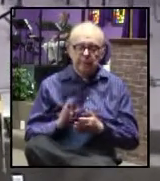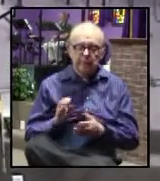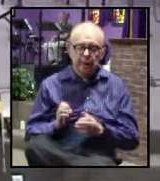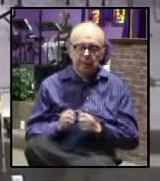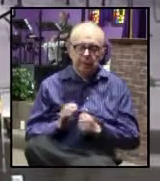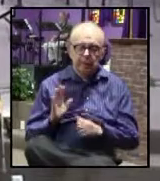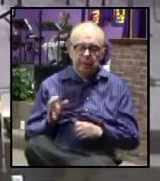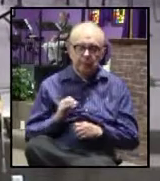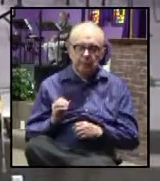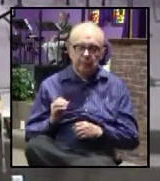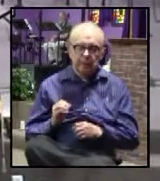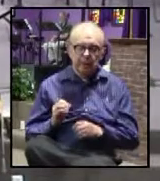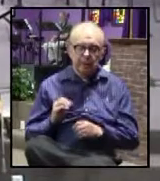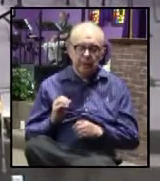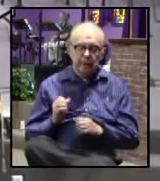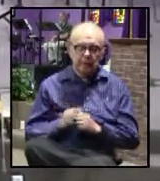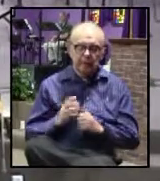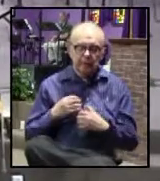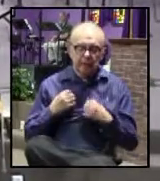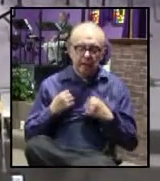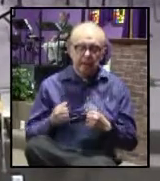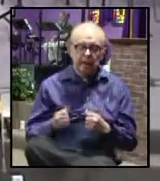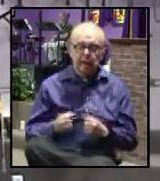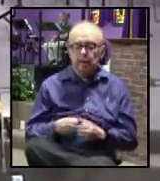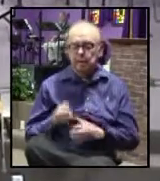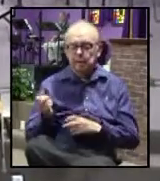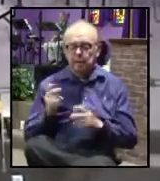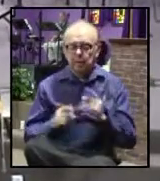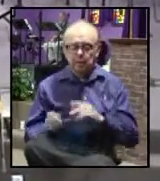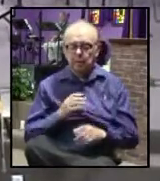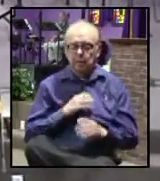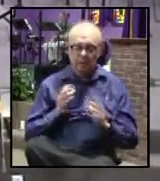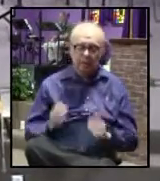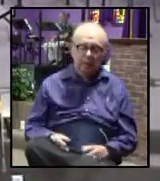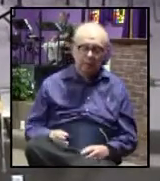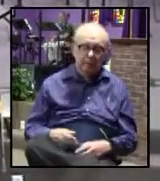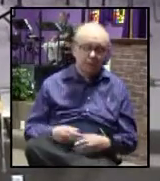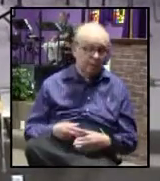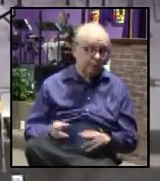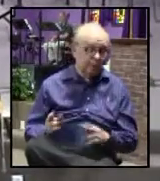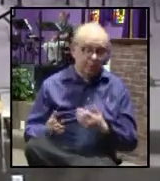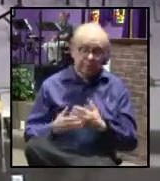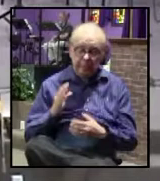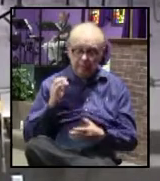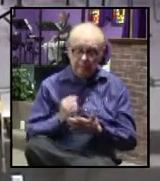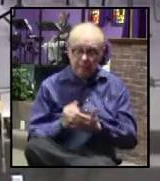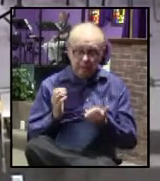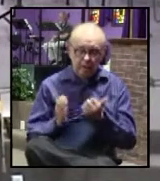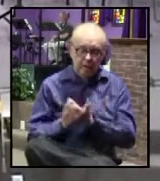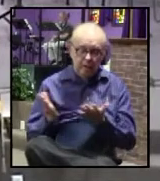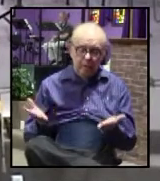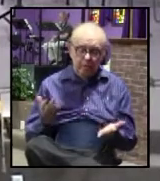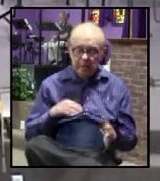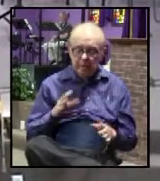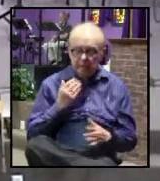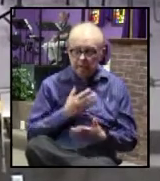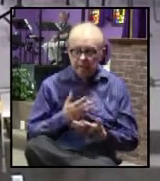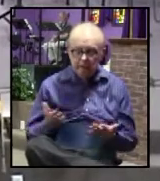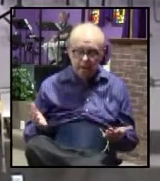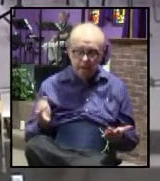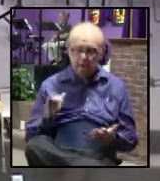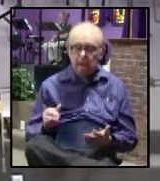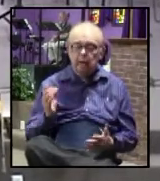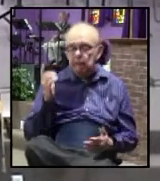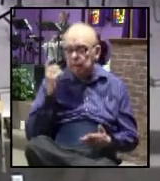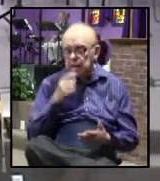Helping somebody else. Doing what Christ did. Christ was about ready to be crucified. and die for something he didn't do, and yet,